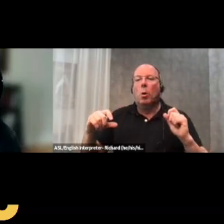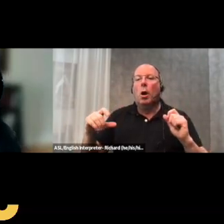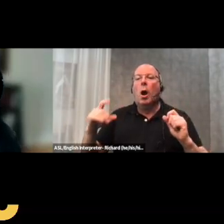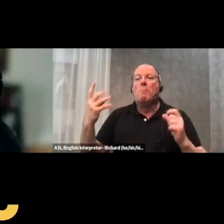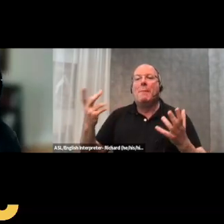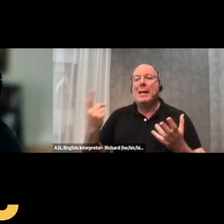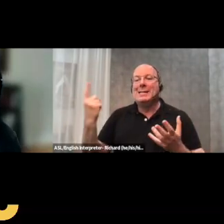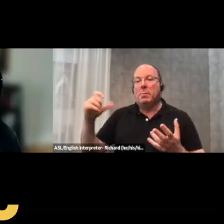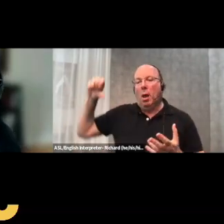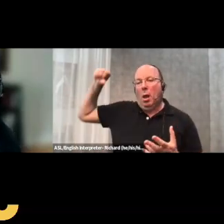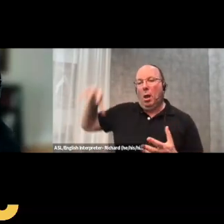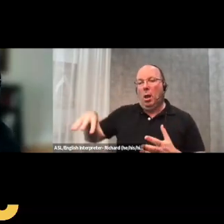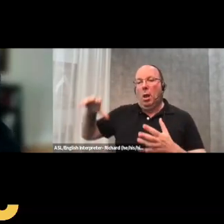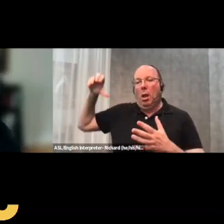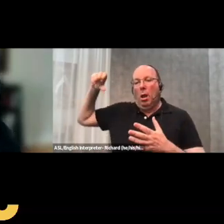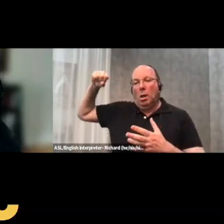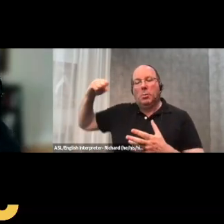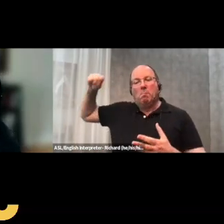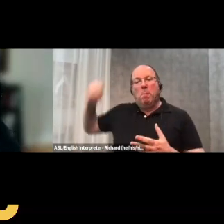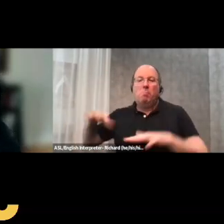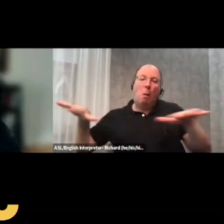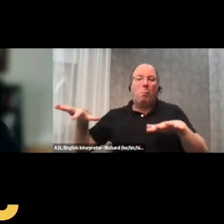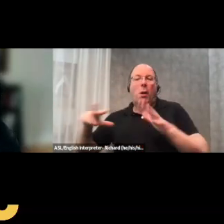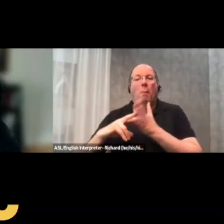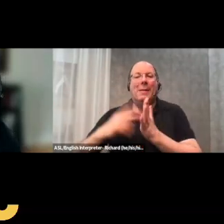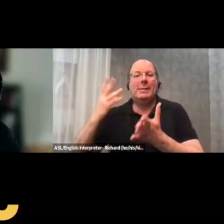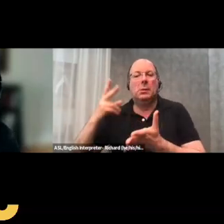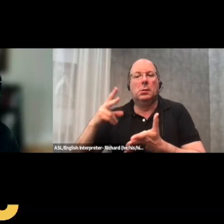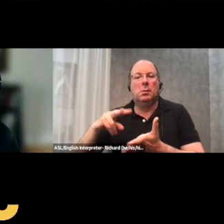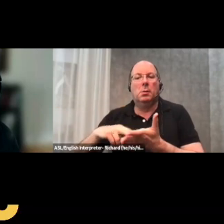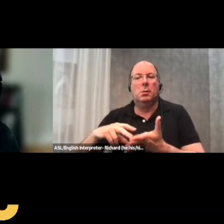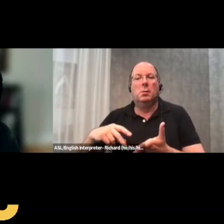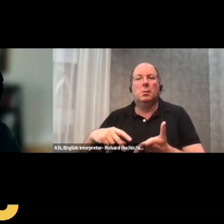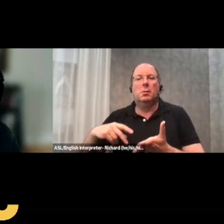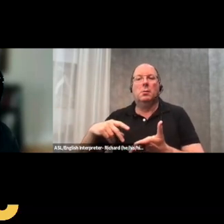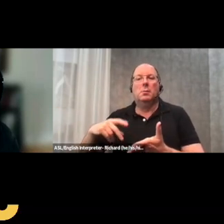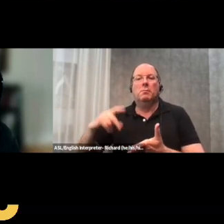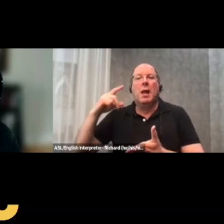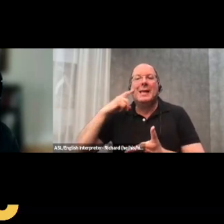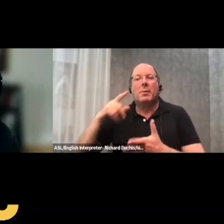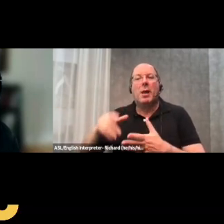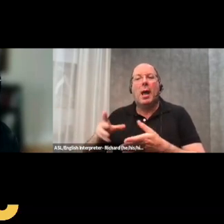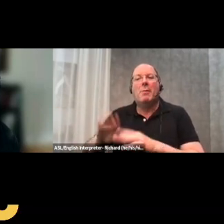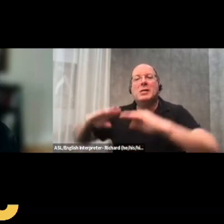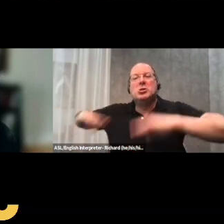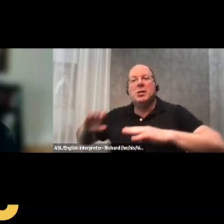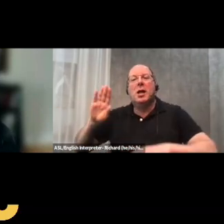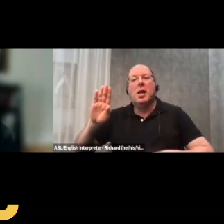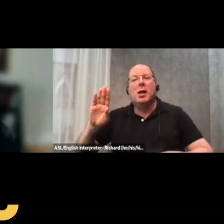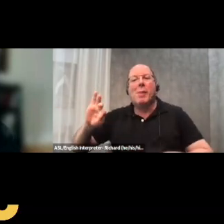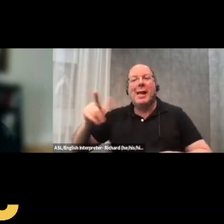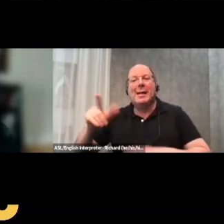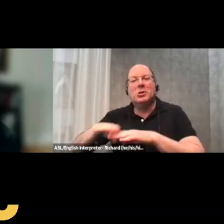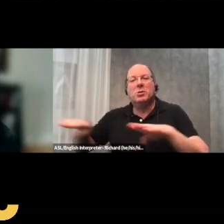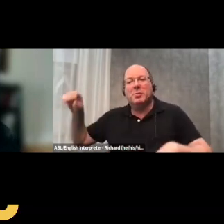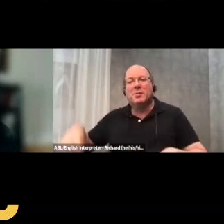dropping it as a no. Sometimes people will have a baking sheet underneath, so it makes extra noise. I've also